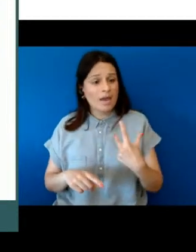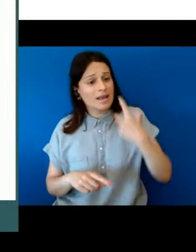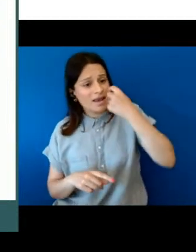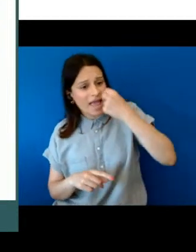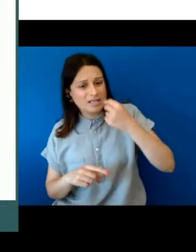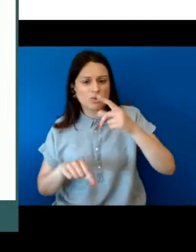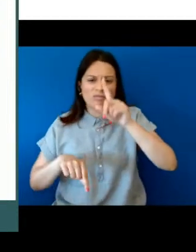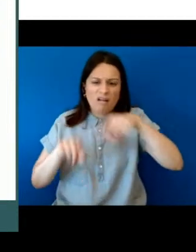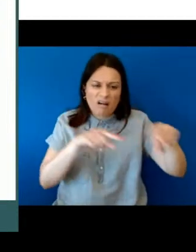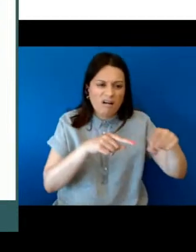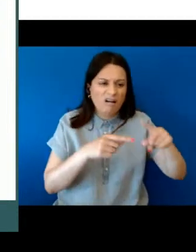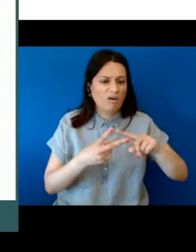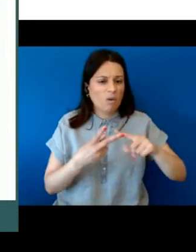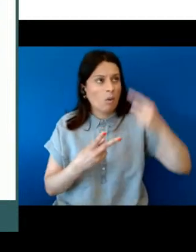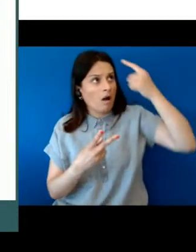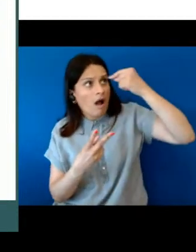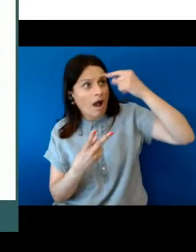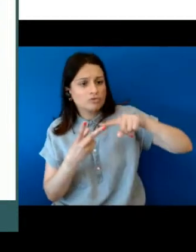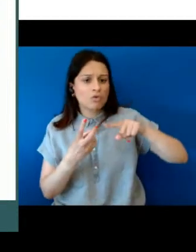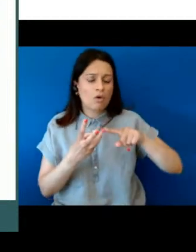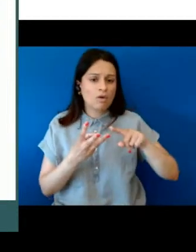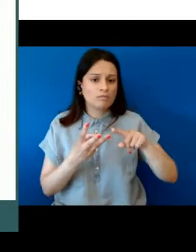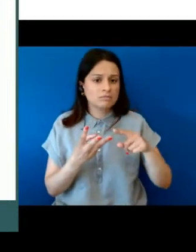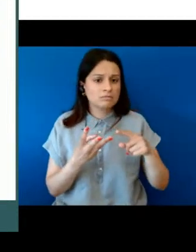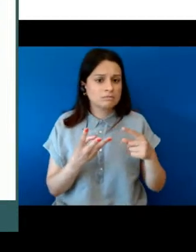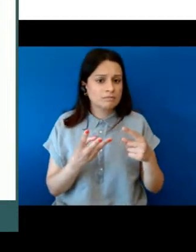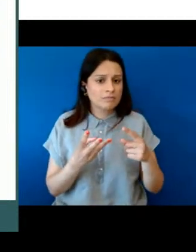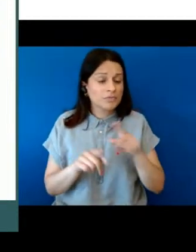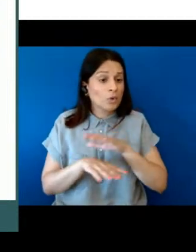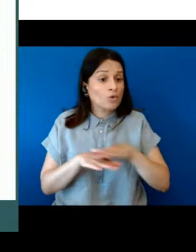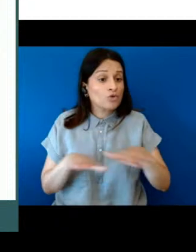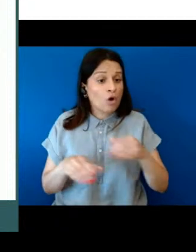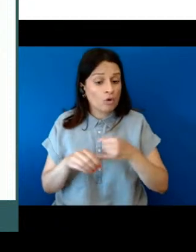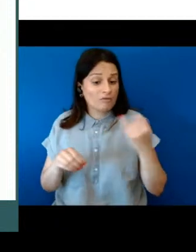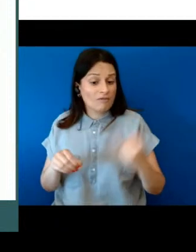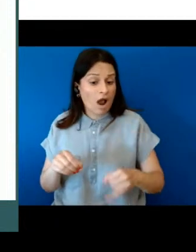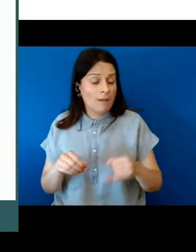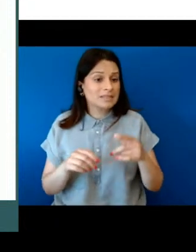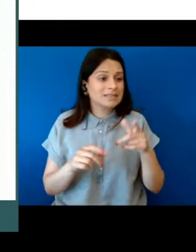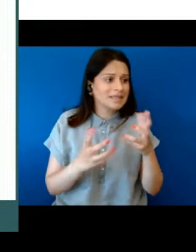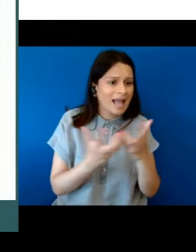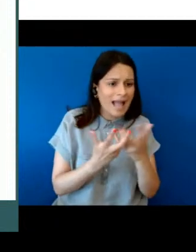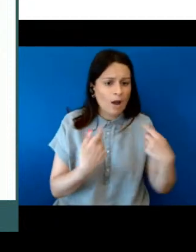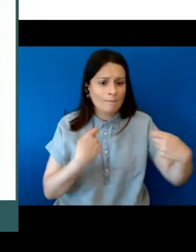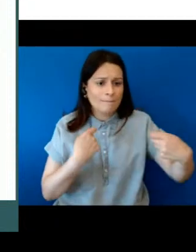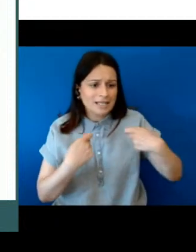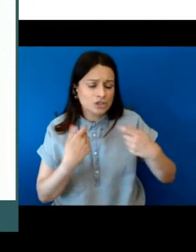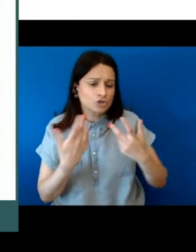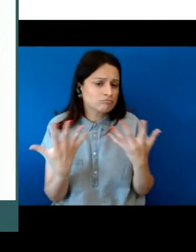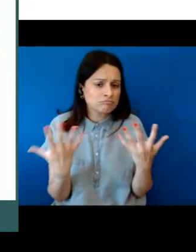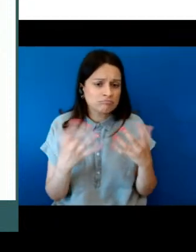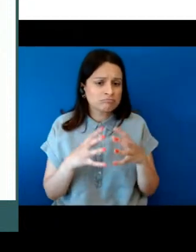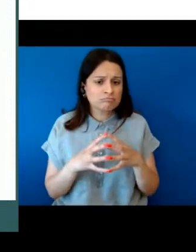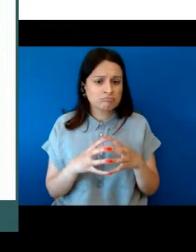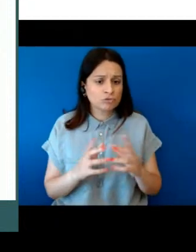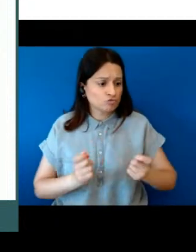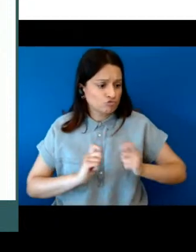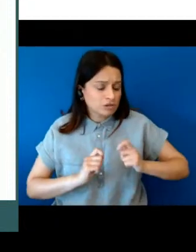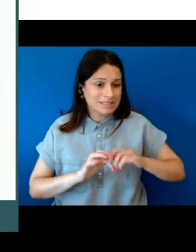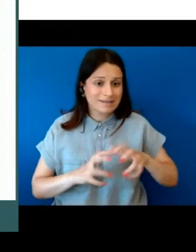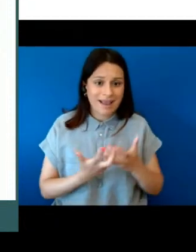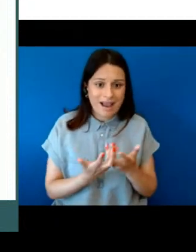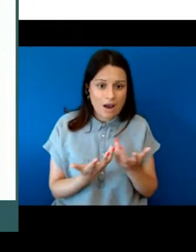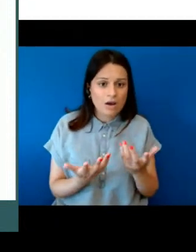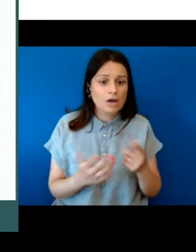different eye drops, different non pharmacological ways of managing things, maybe encourage them to try nasal